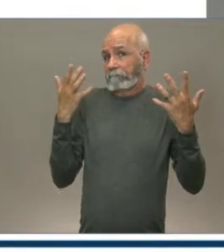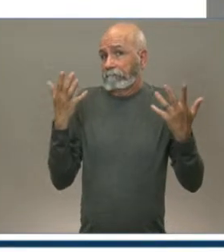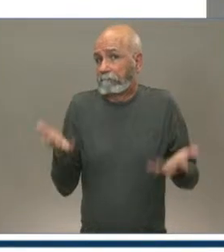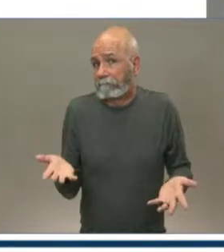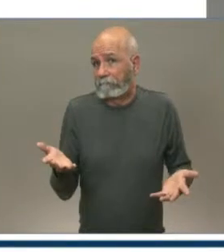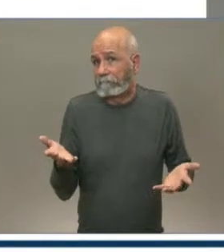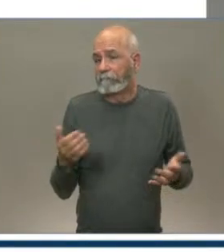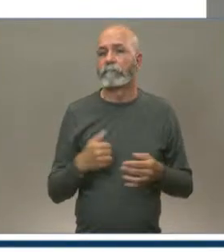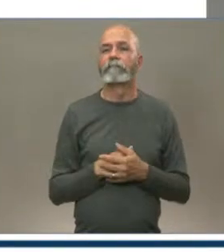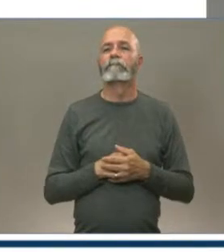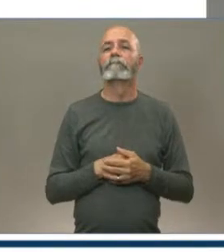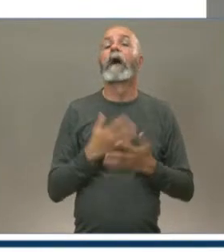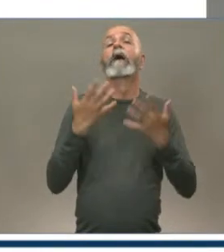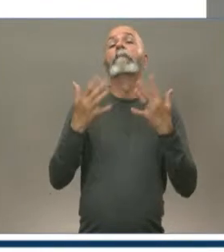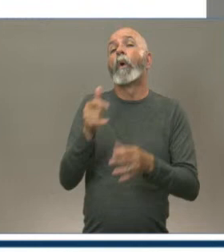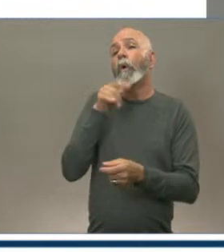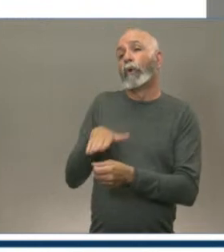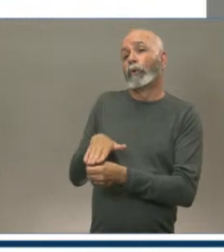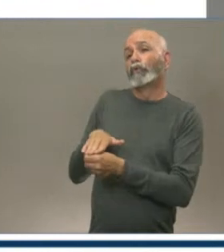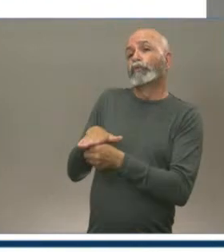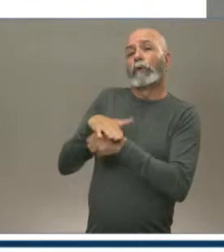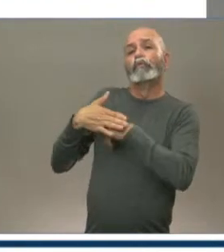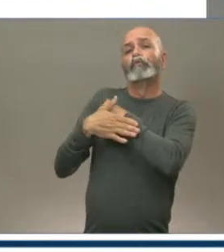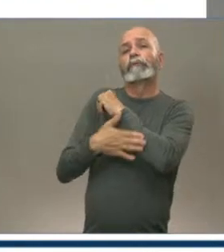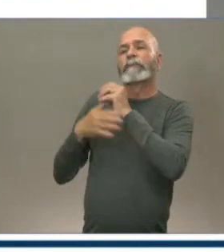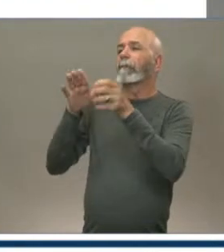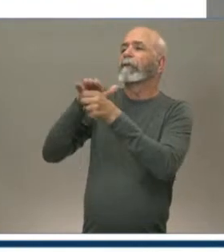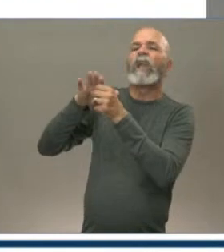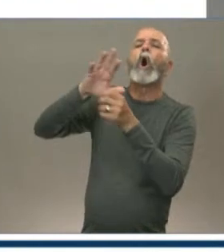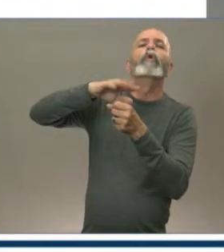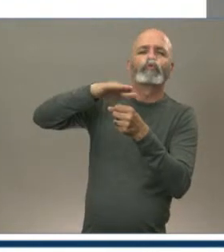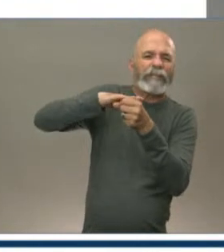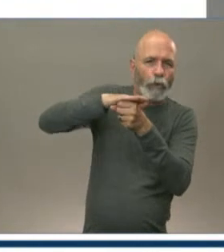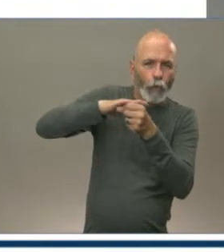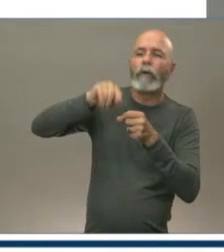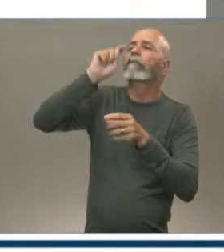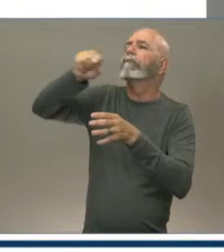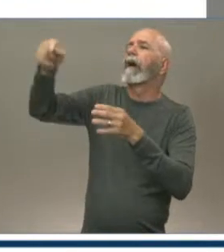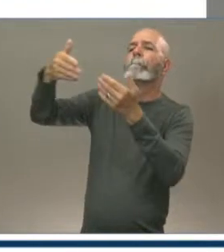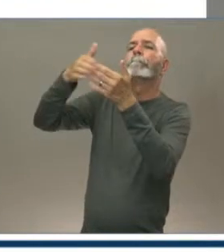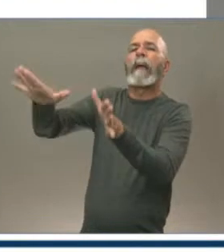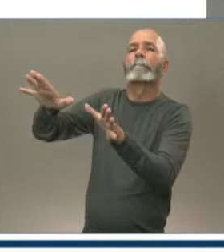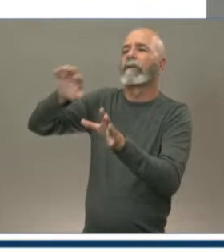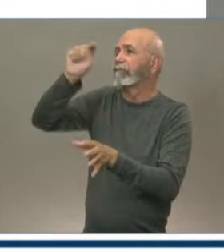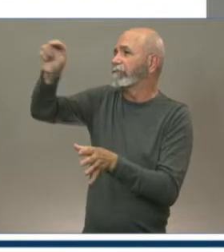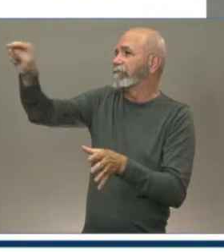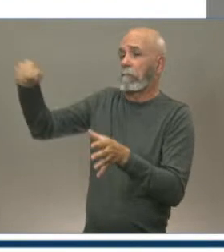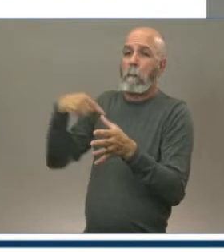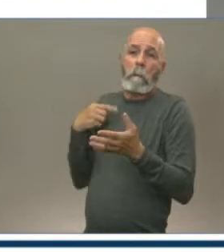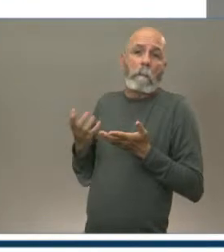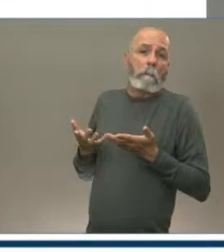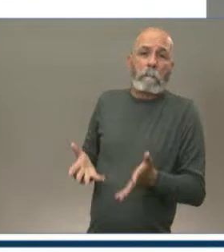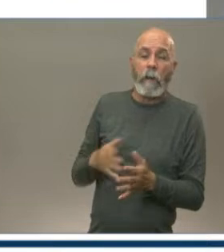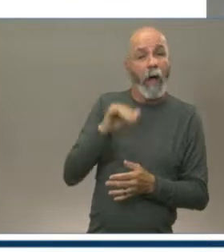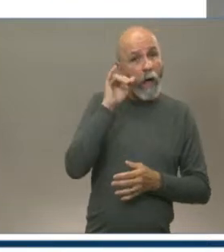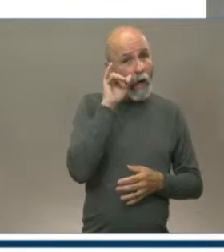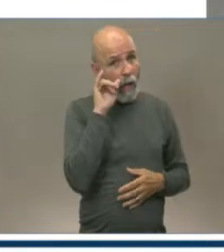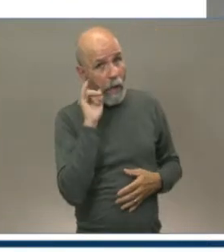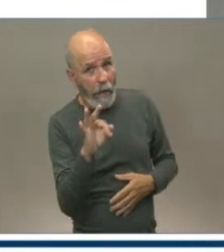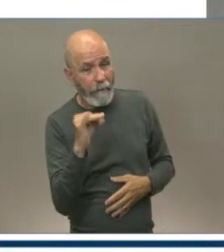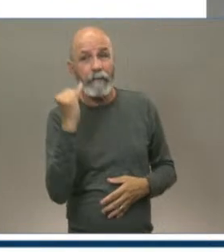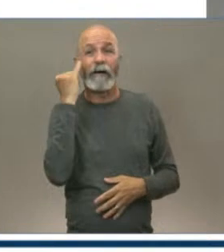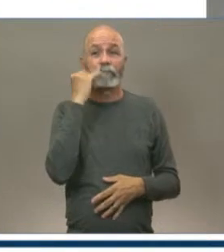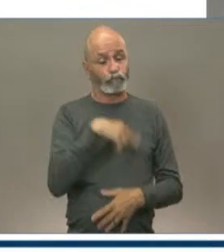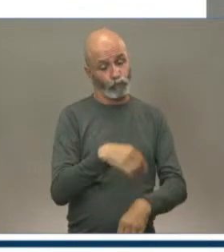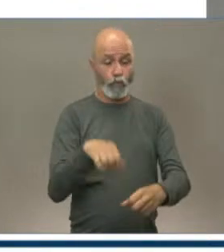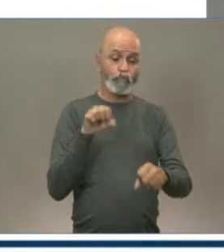medical officers and the local public health team. I'm aware of that situation. Like any workplace, when we have a case or cases, public